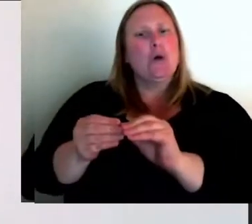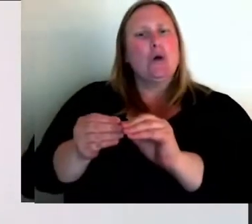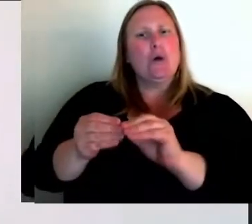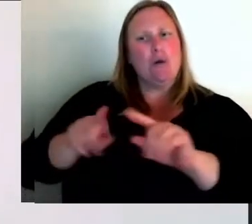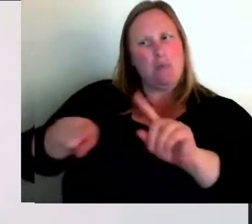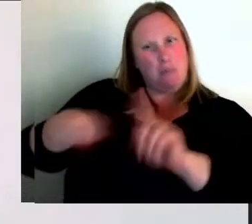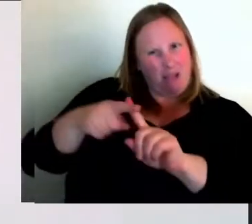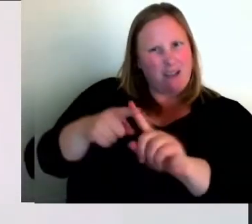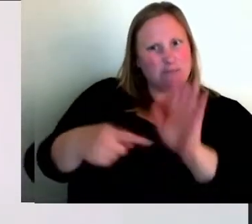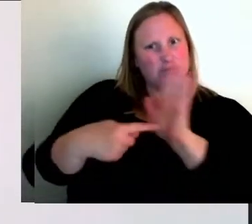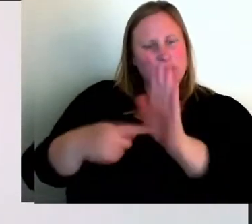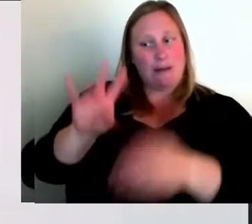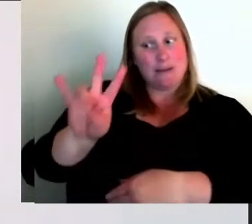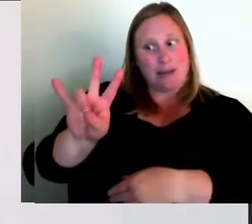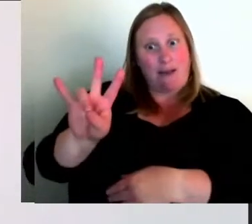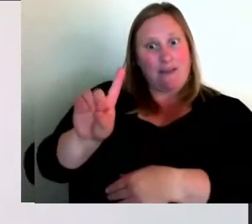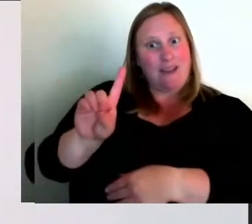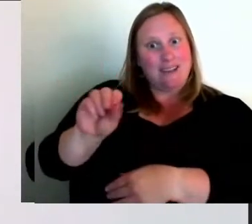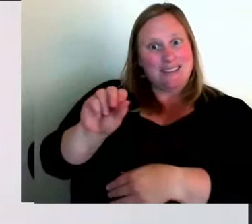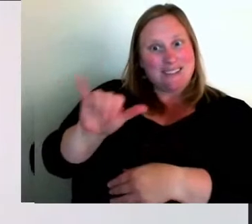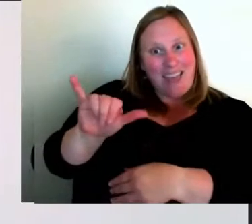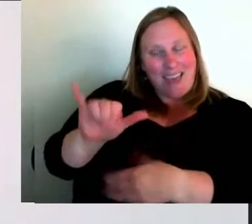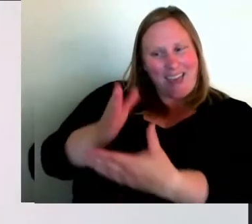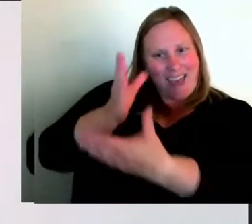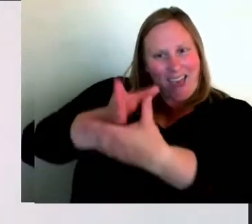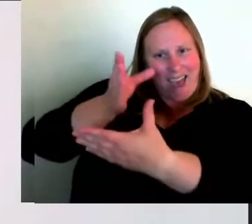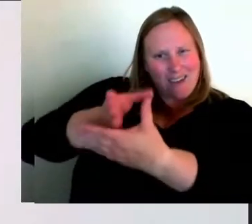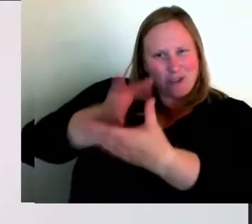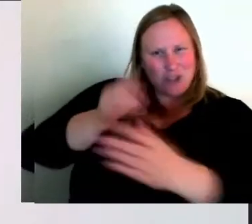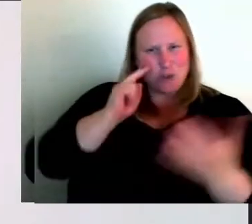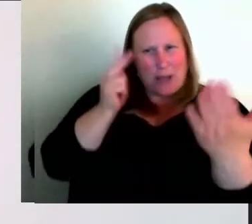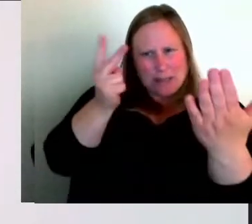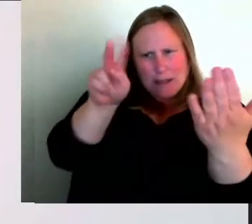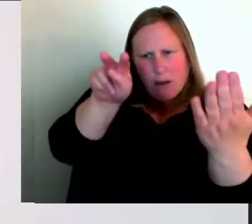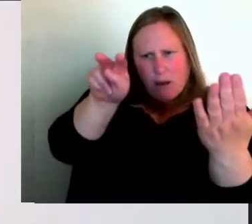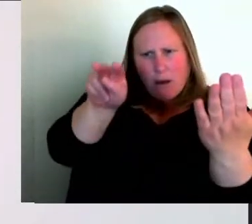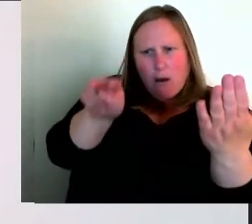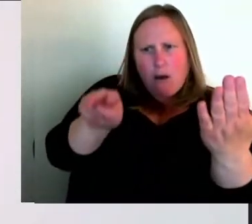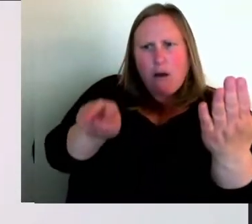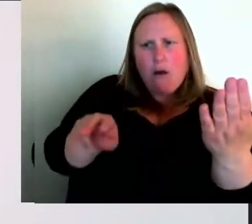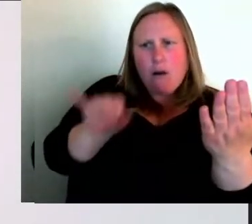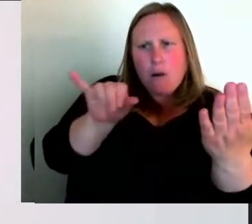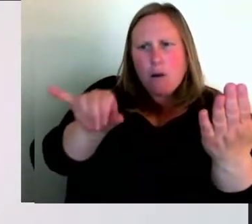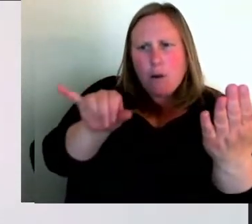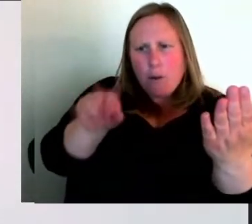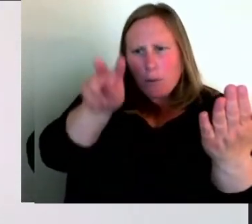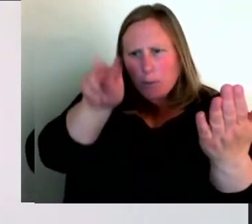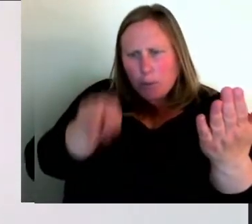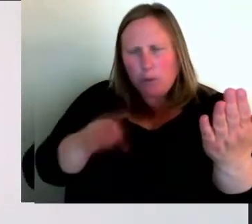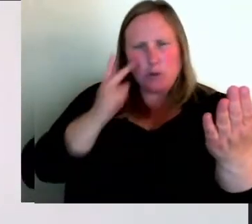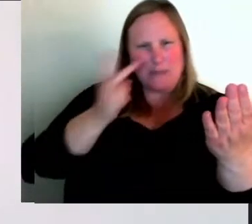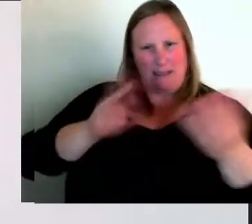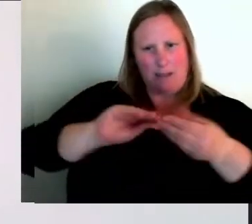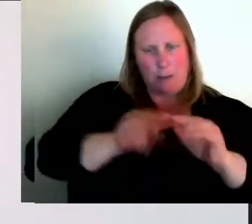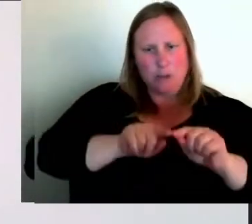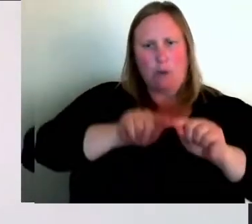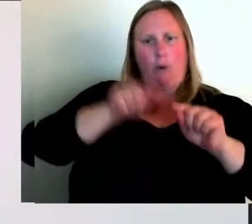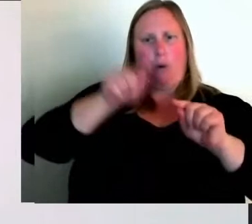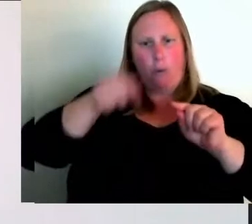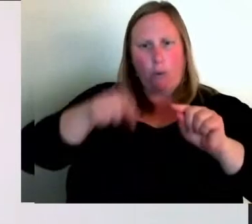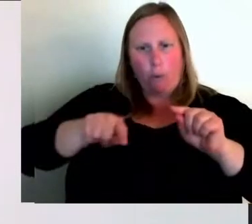averages. These 7-day averages help smooth out day-to-day fluctuations in our data that may occur due to testing and reporting